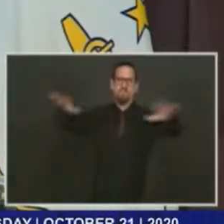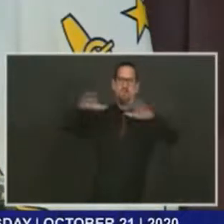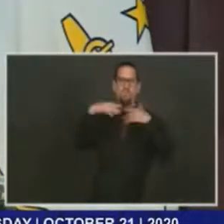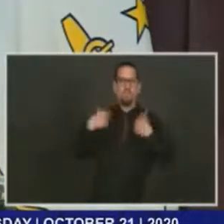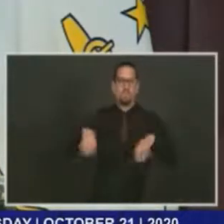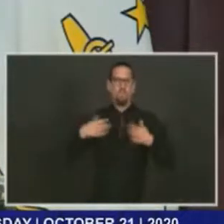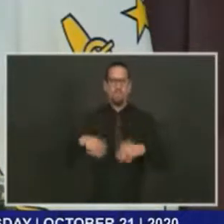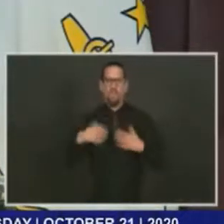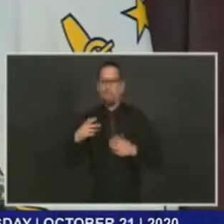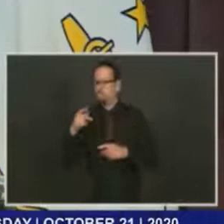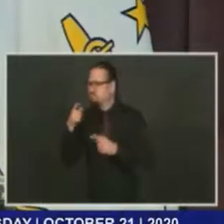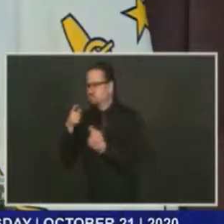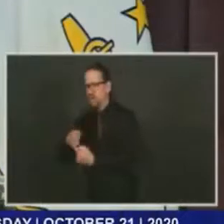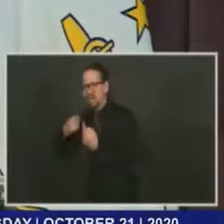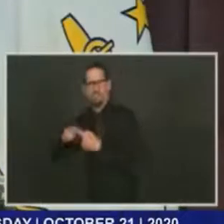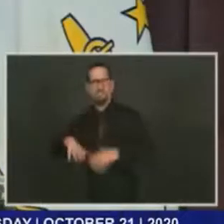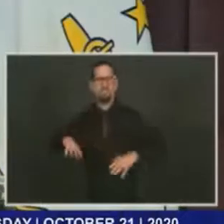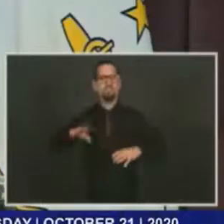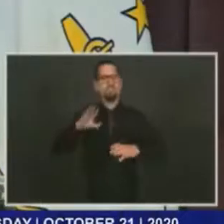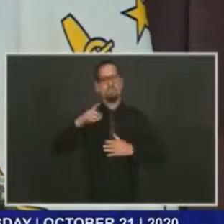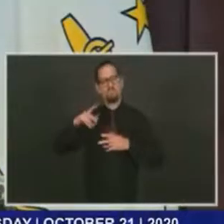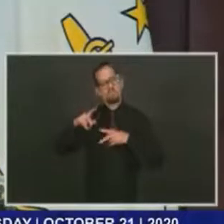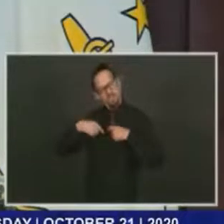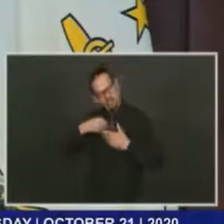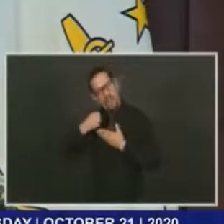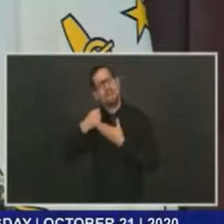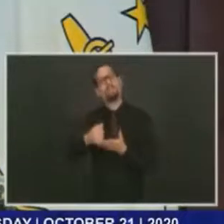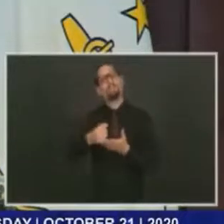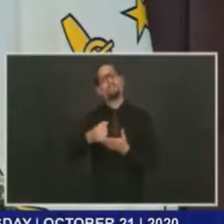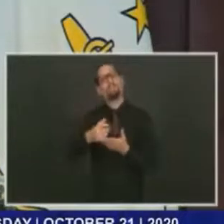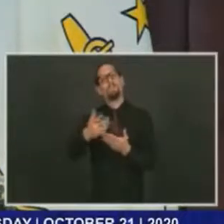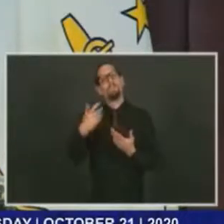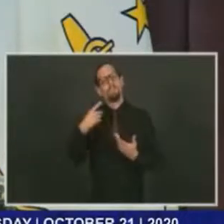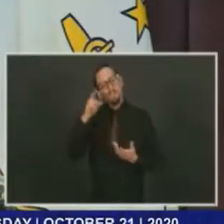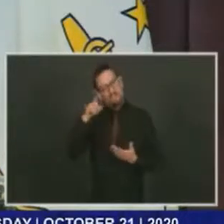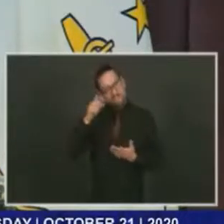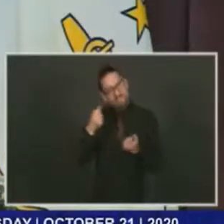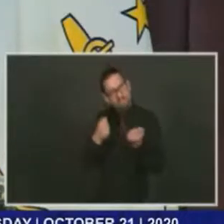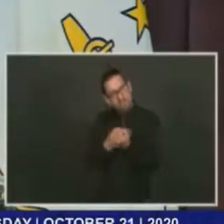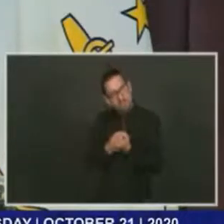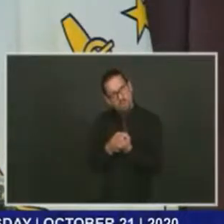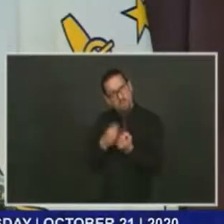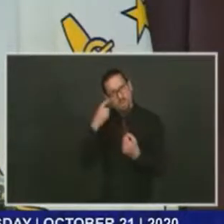if you're an adult and you're struggling with mental health issues, call